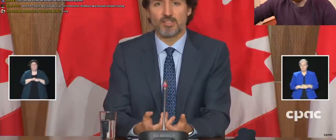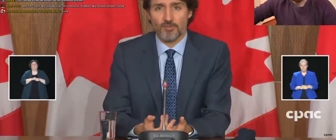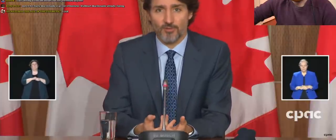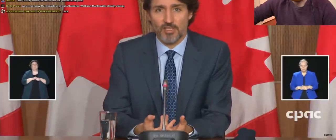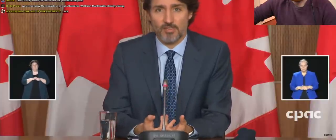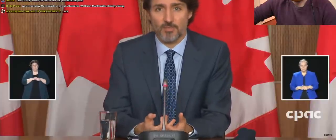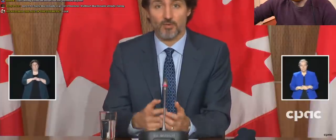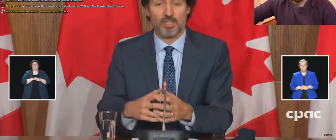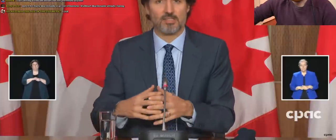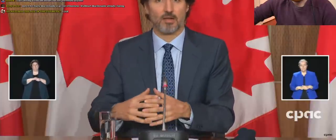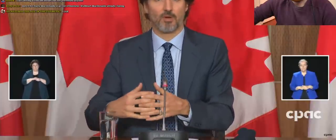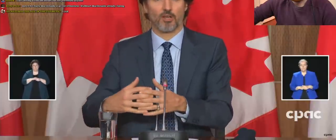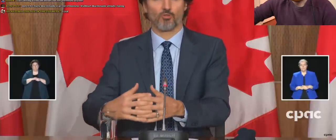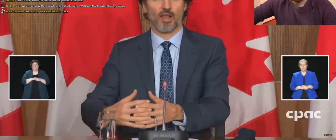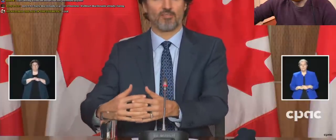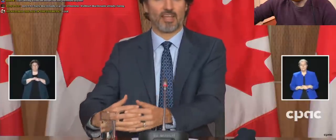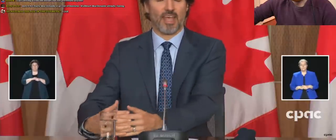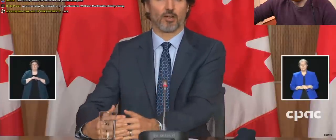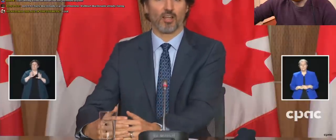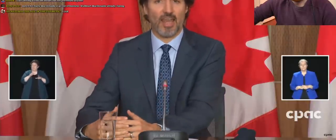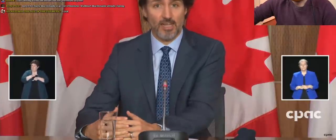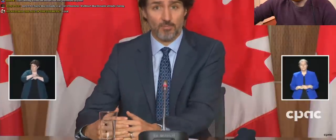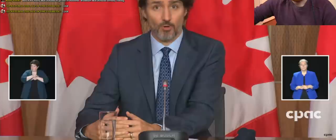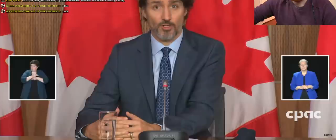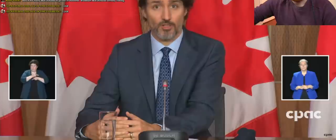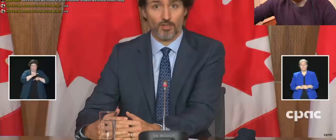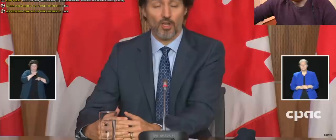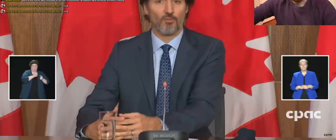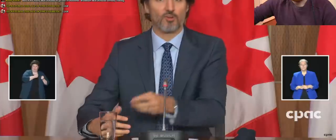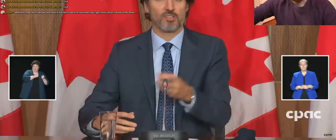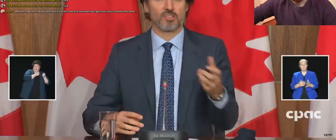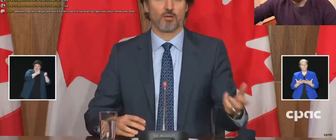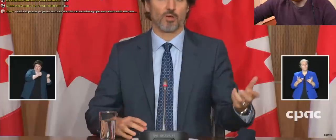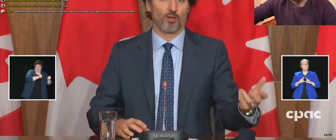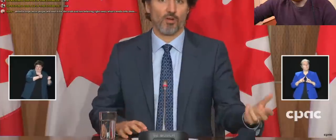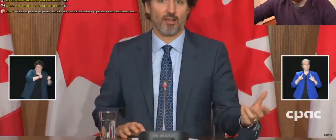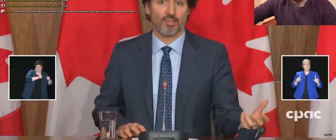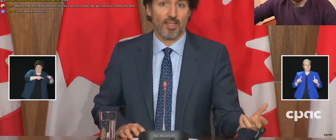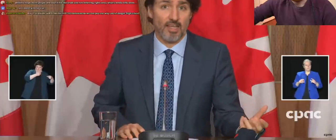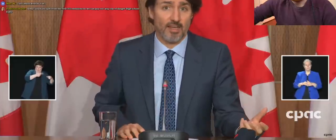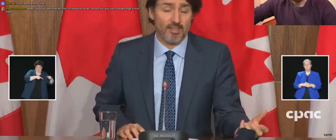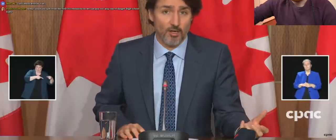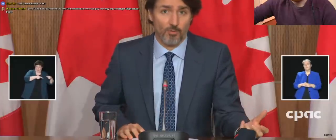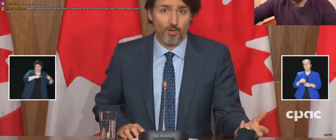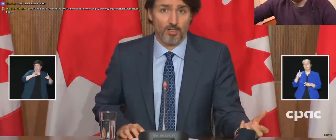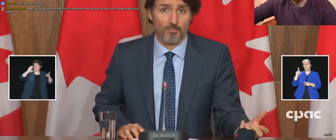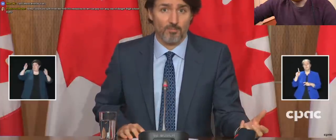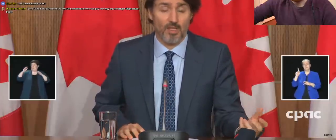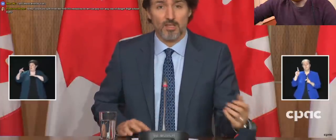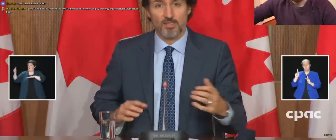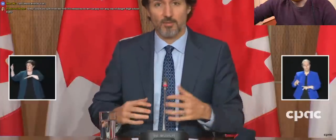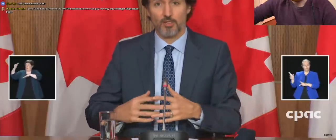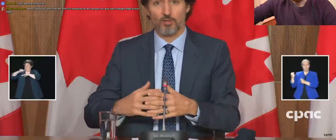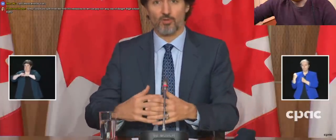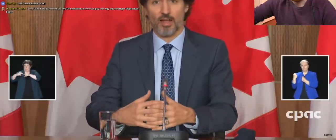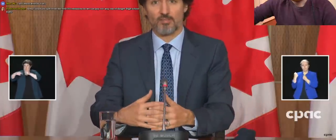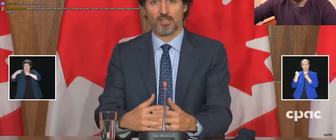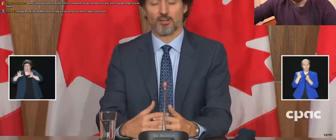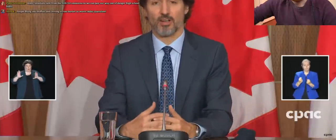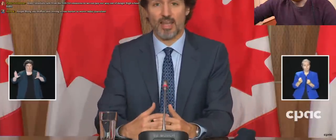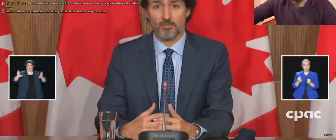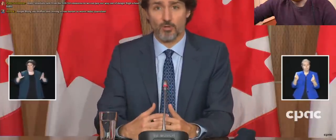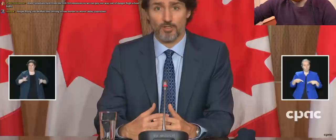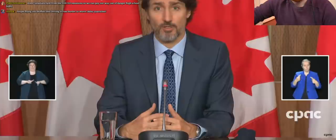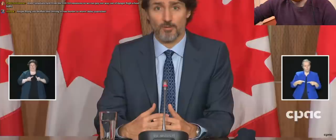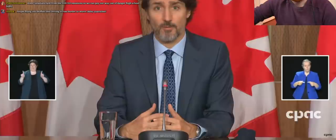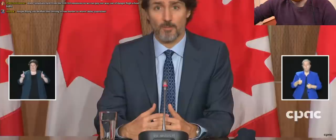fundamental difference between someone arriving at our land border versus someone arriving at an airport. Someone who arrives at